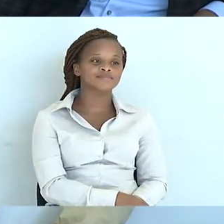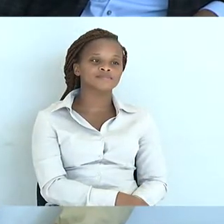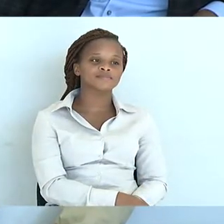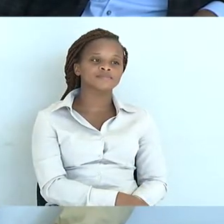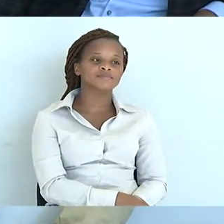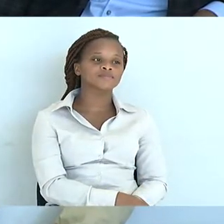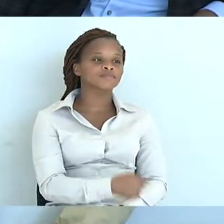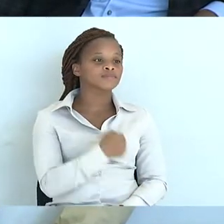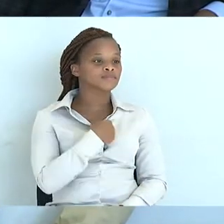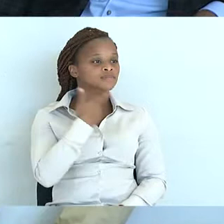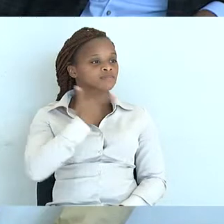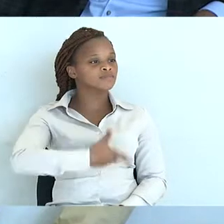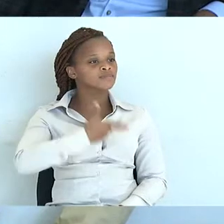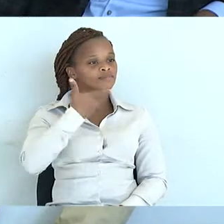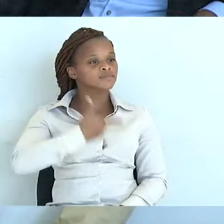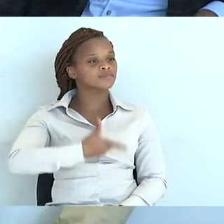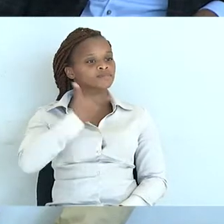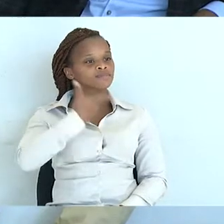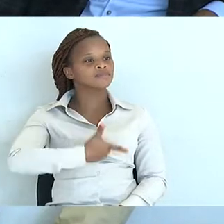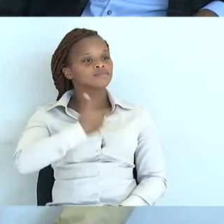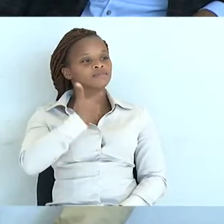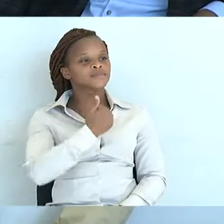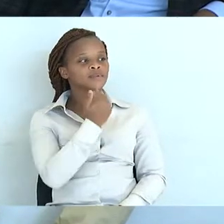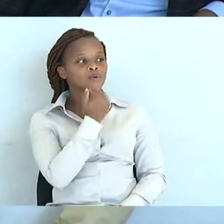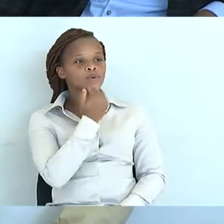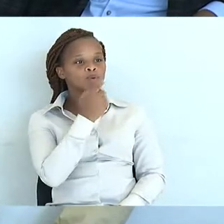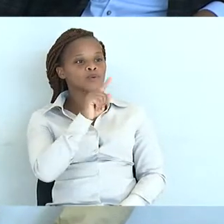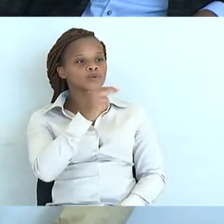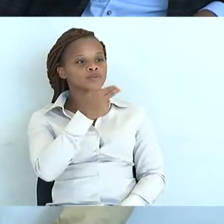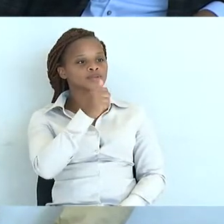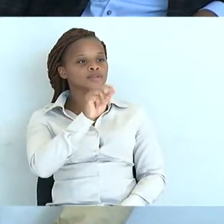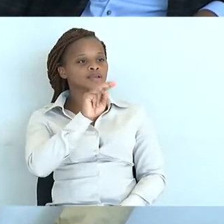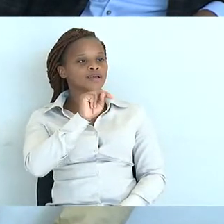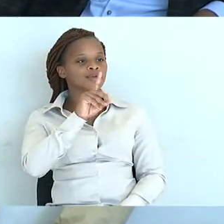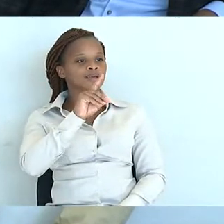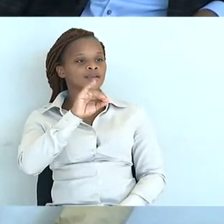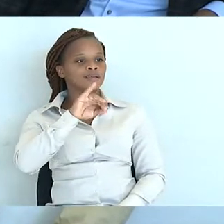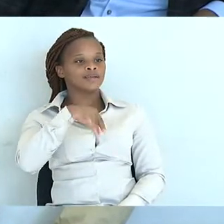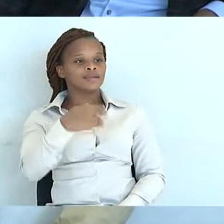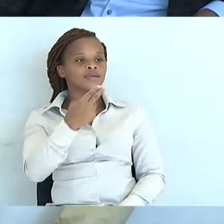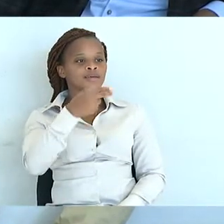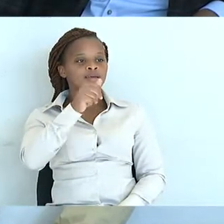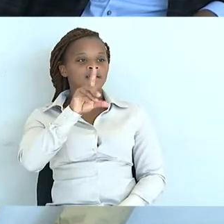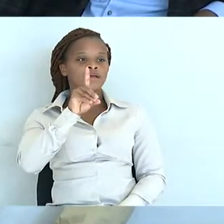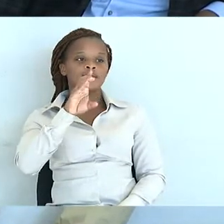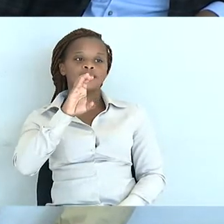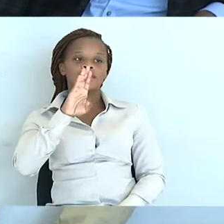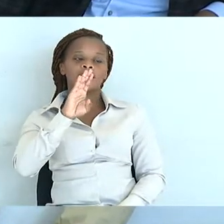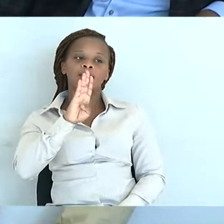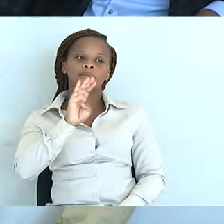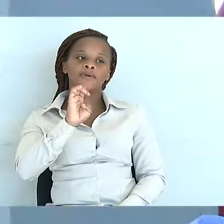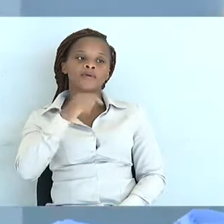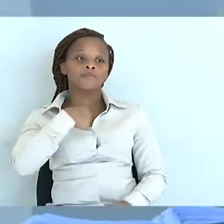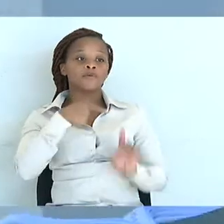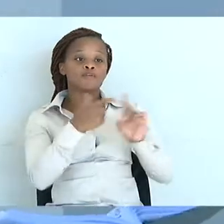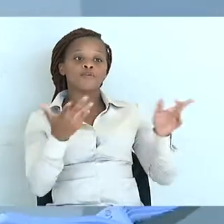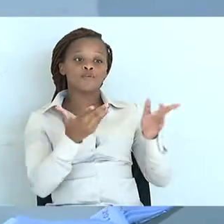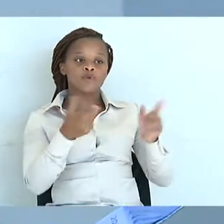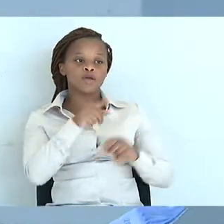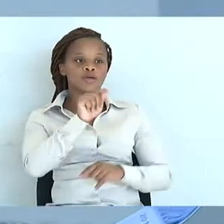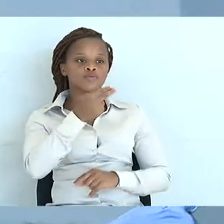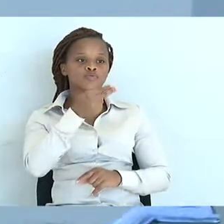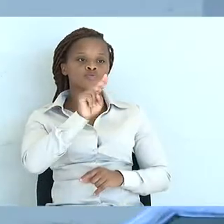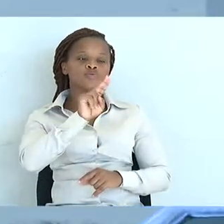Okhuluma la omile la uMathandi wakaDebe ngeqhamuka othukela district.